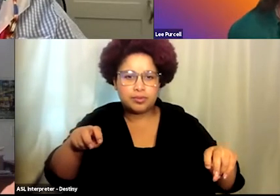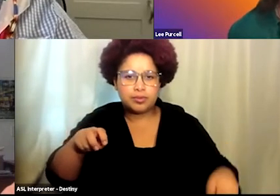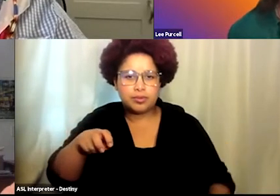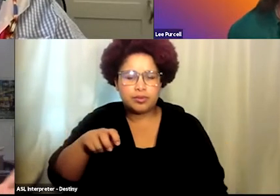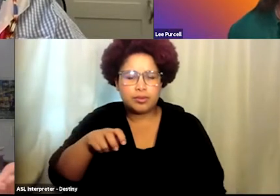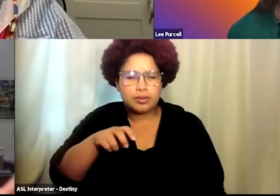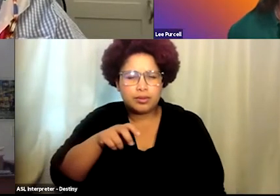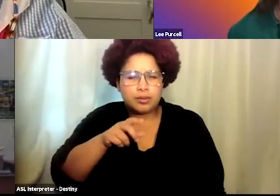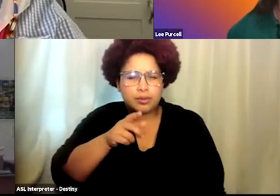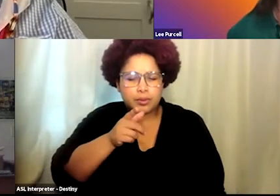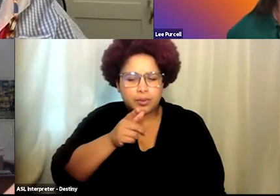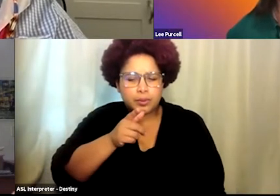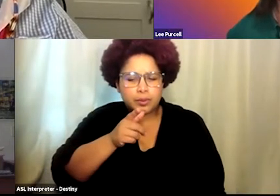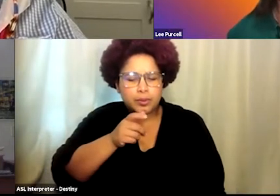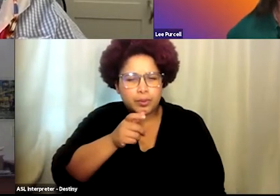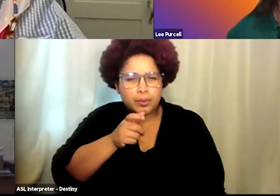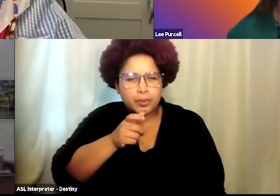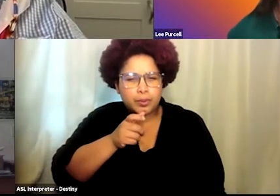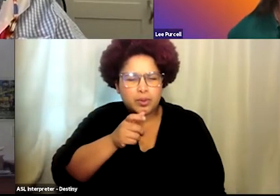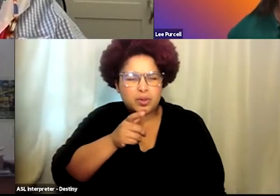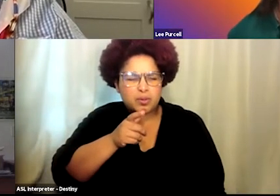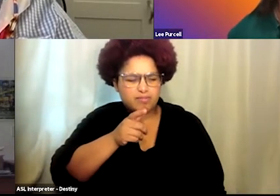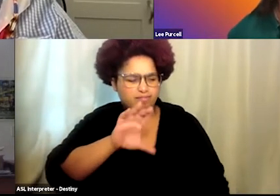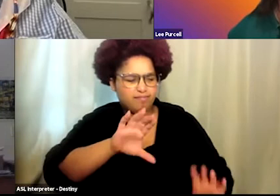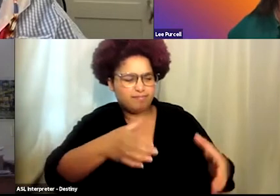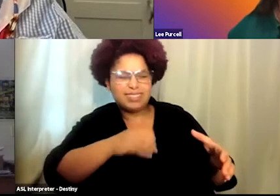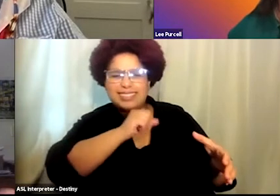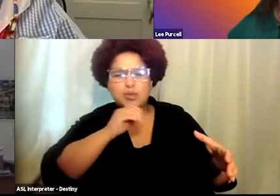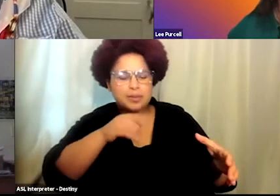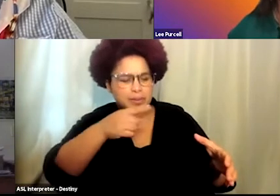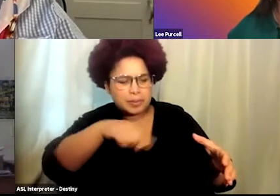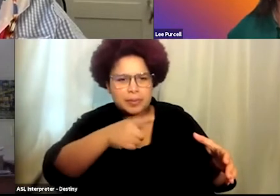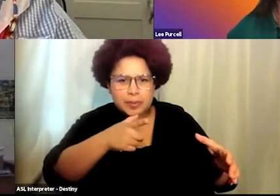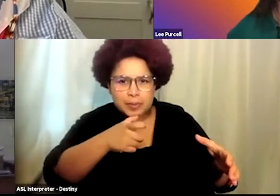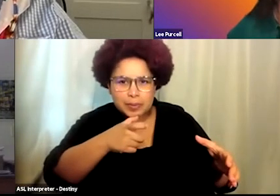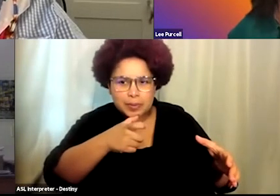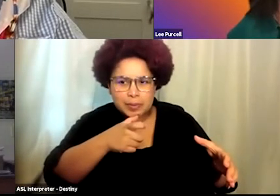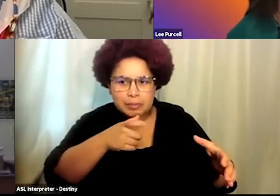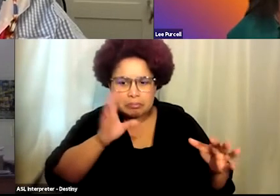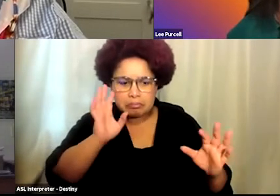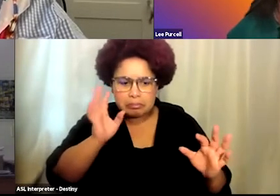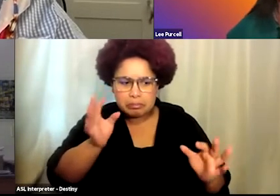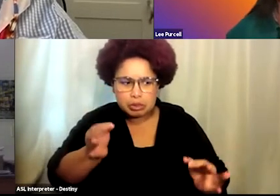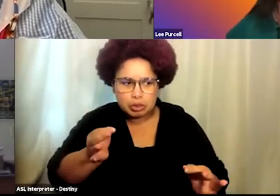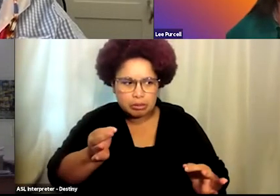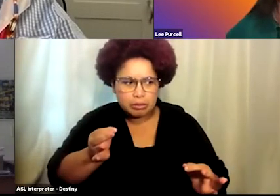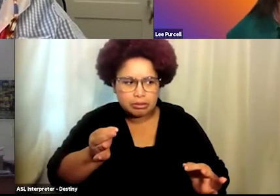who? Who is a senior? I mean, is it determined a